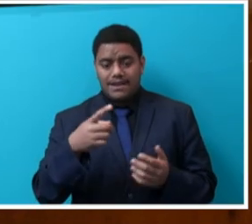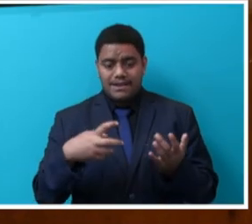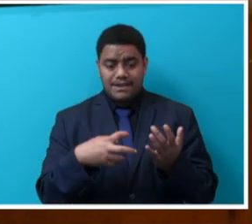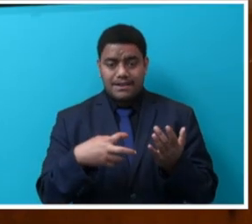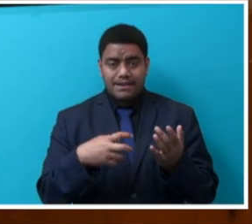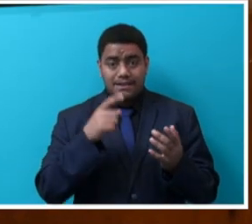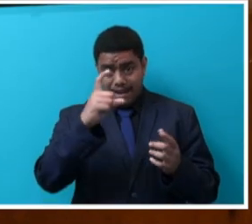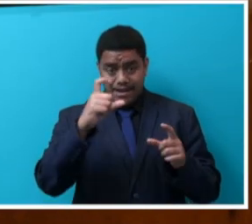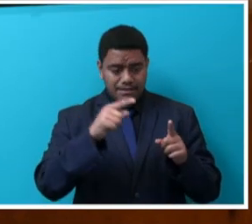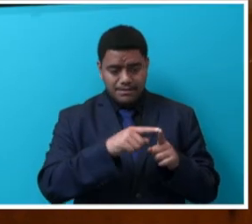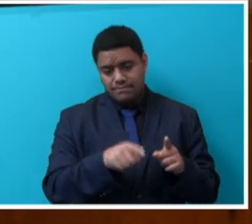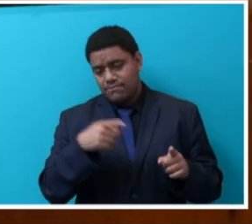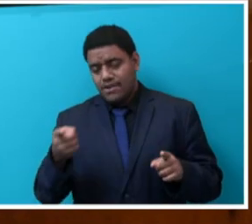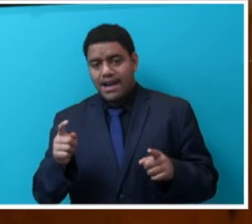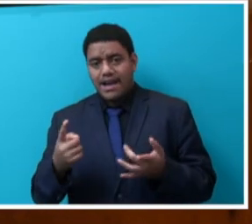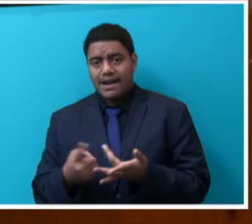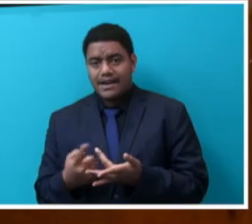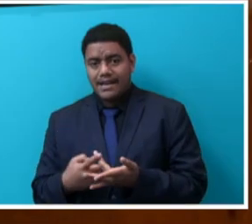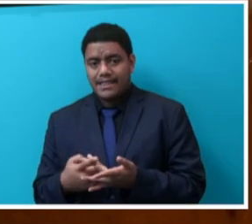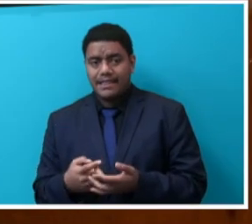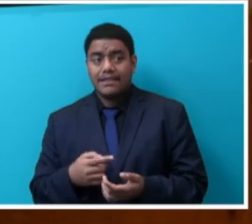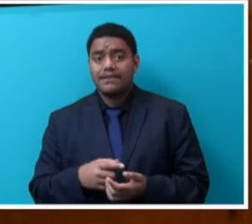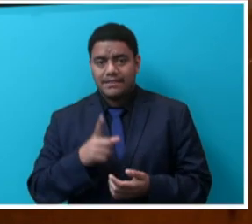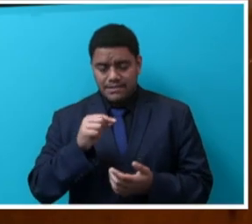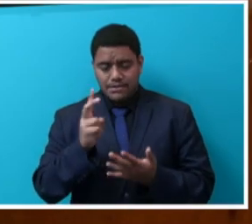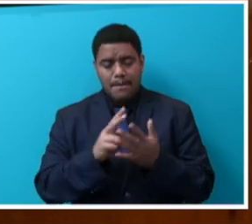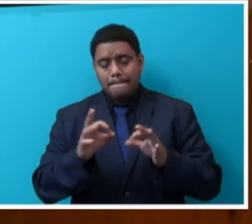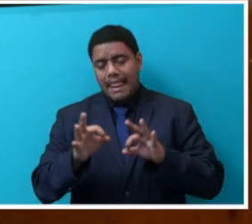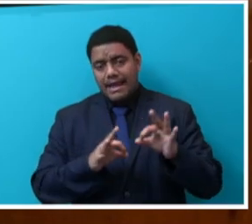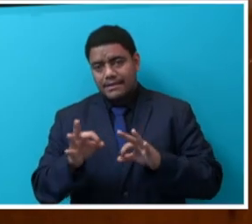another. The original plan was to have a simpler system